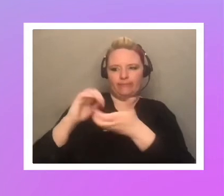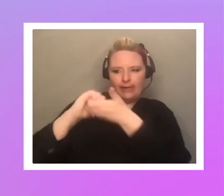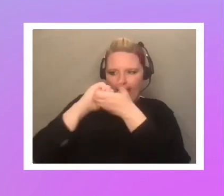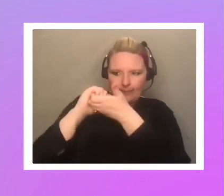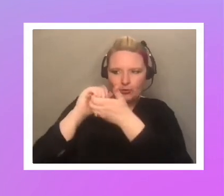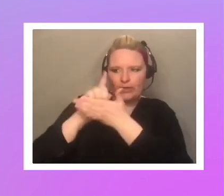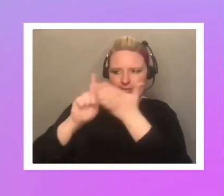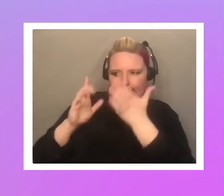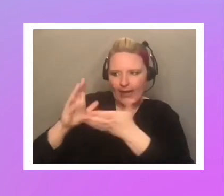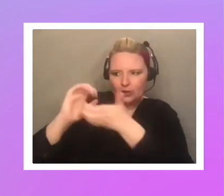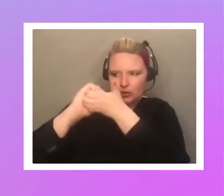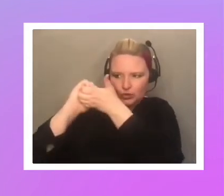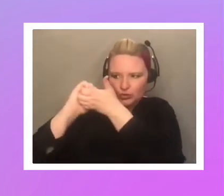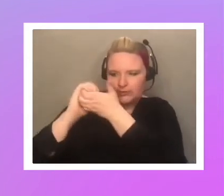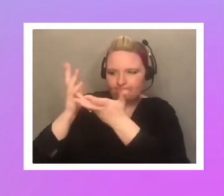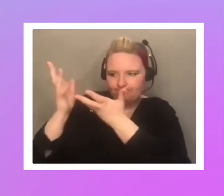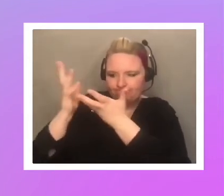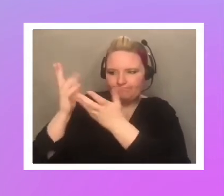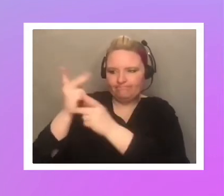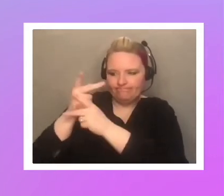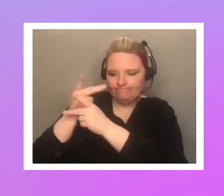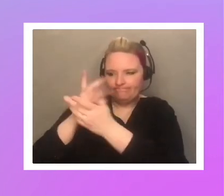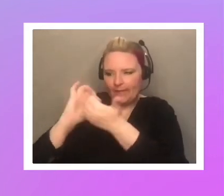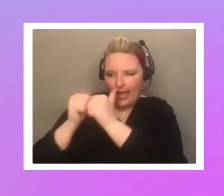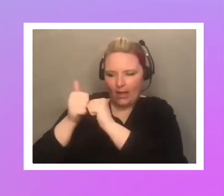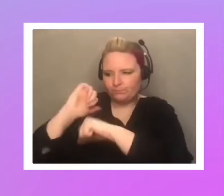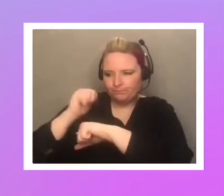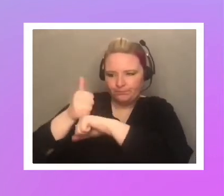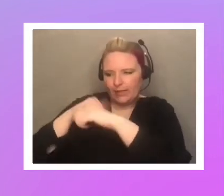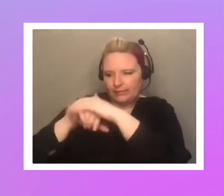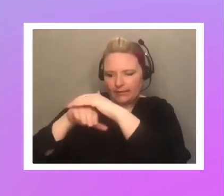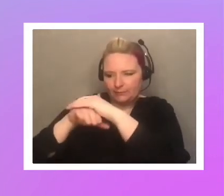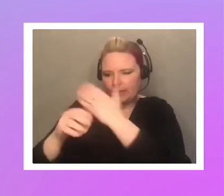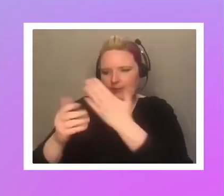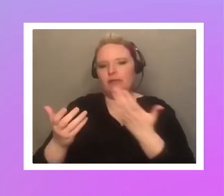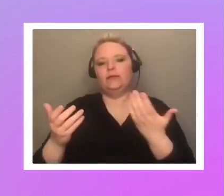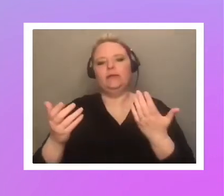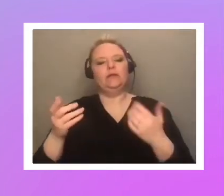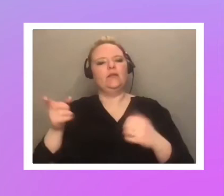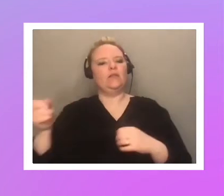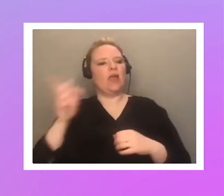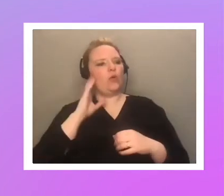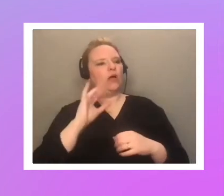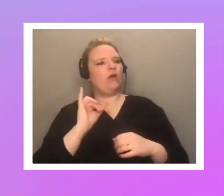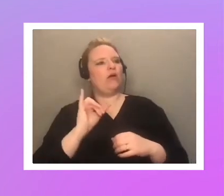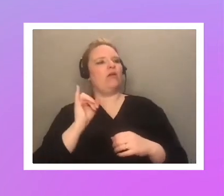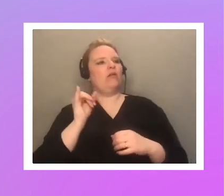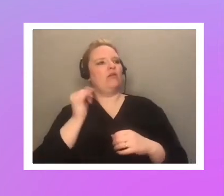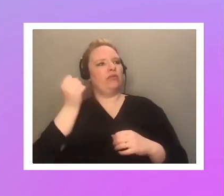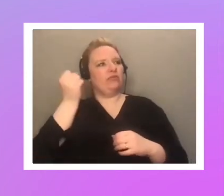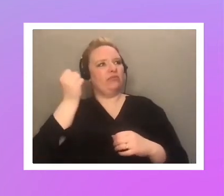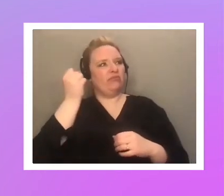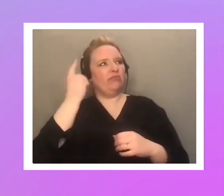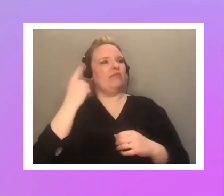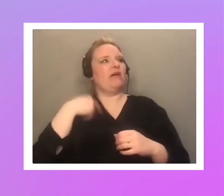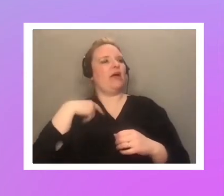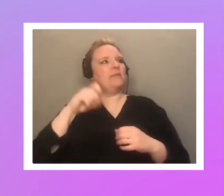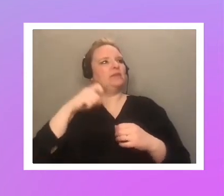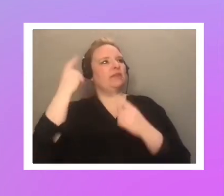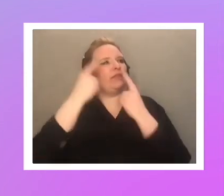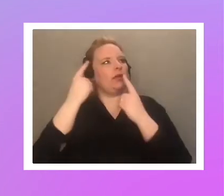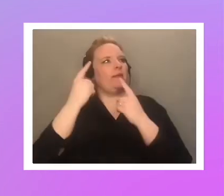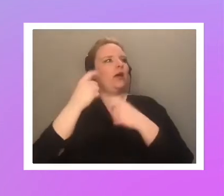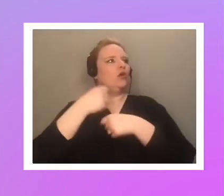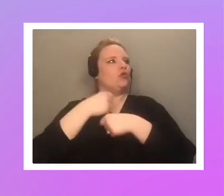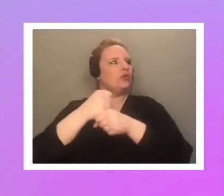with them. And that's going to help them start thinking about how they can produce